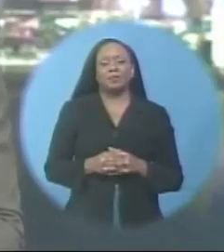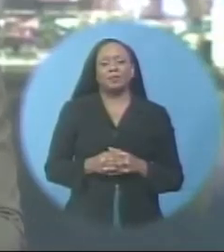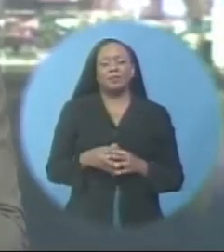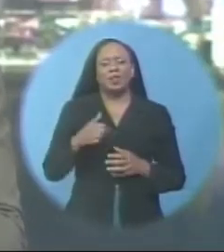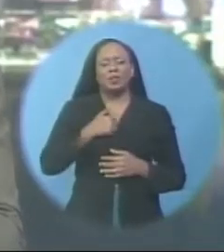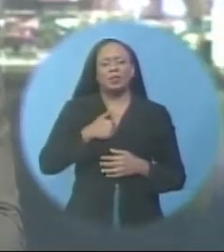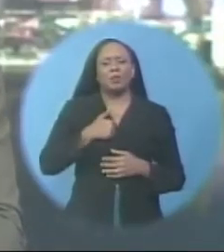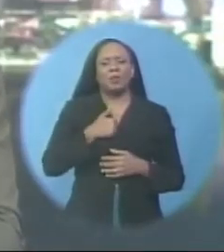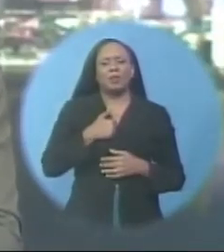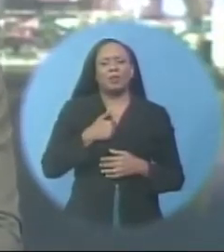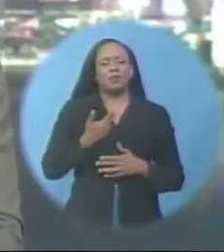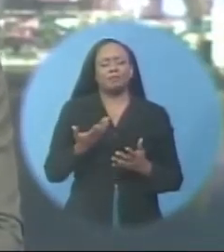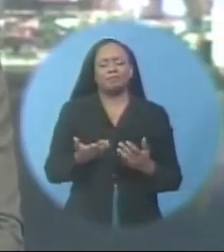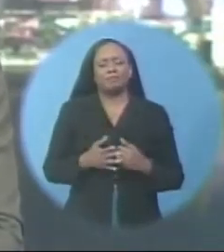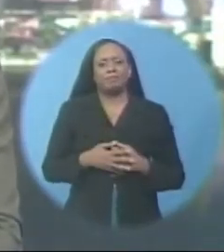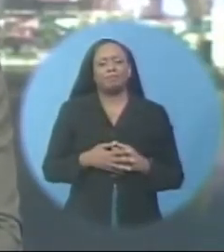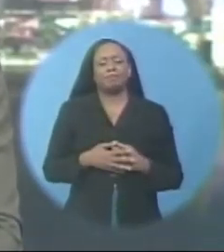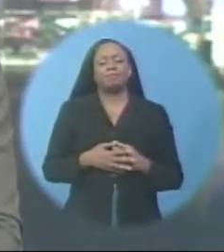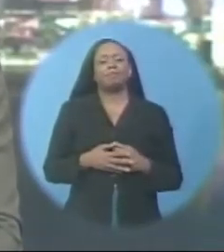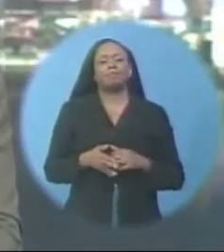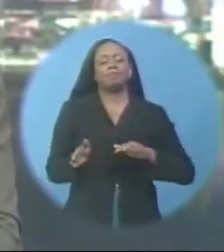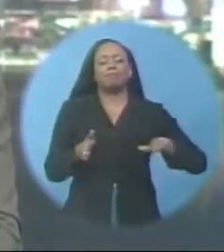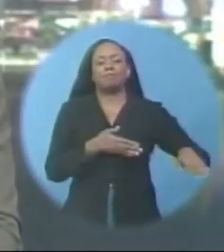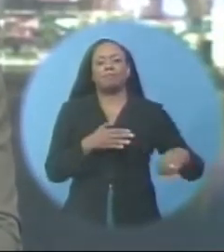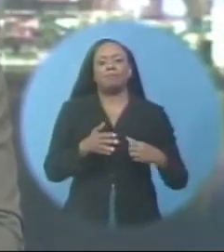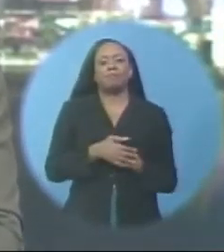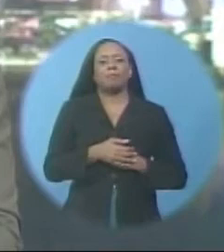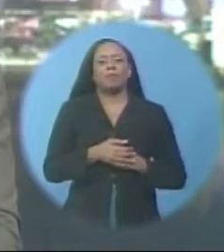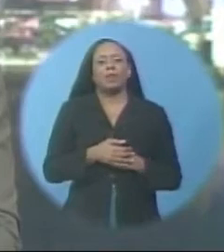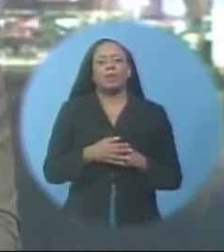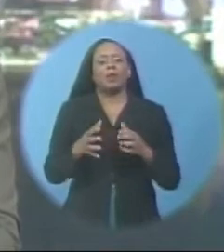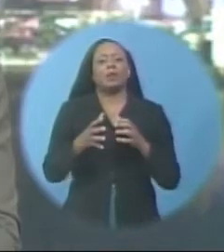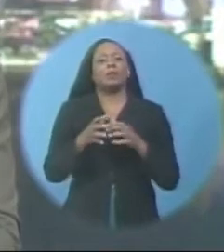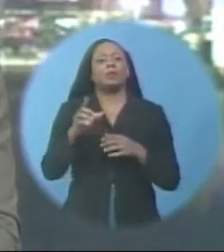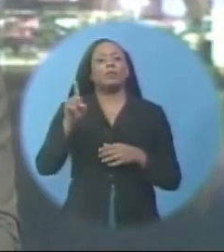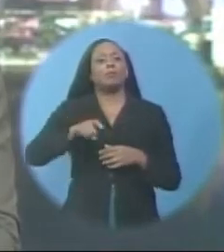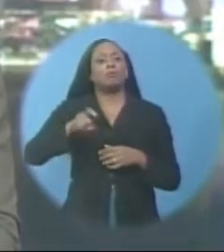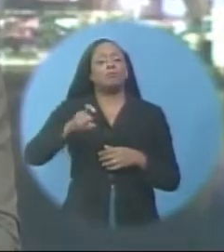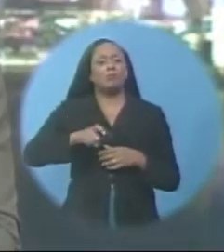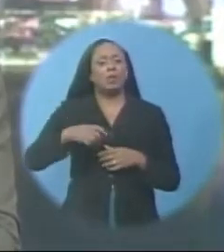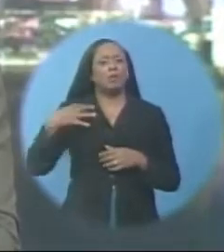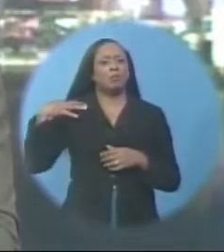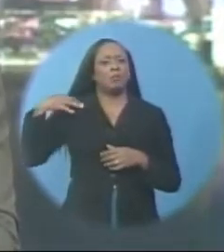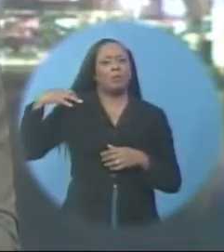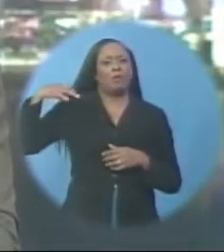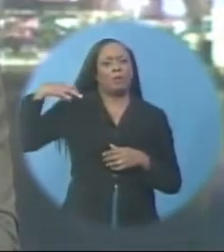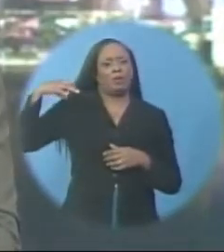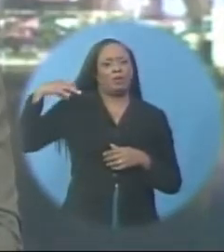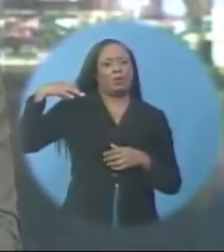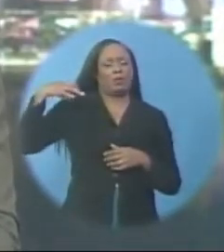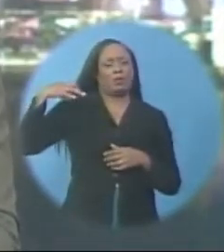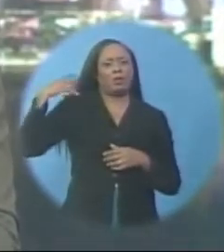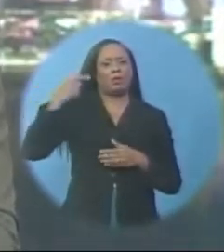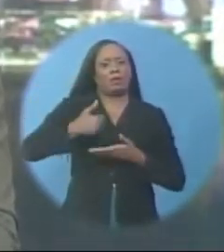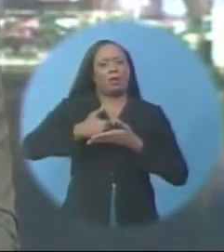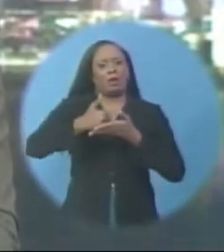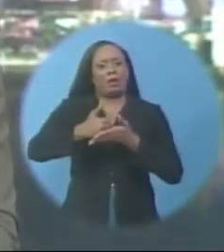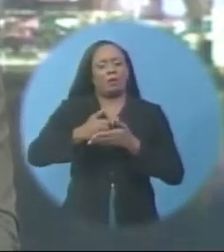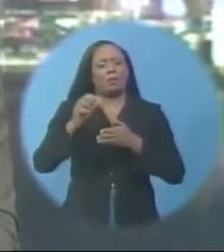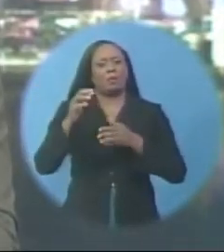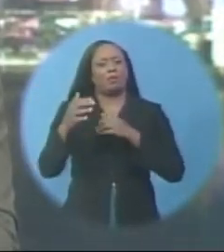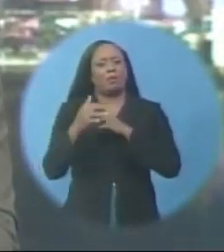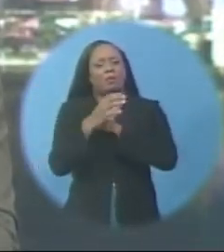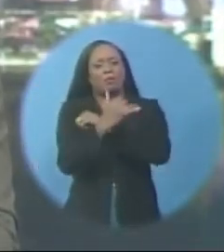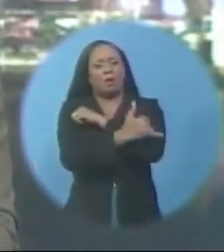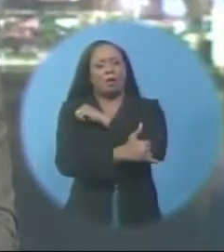We apologize for that extract. With an expected demand for volunteers to assist in the hurricane-ravaged countries, the Caribbean credit